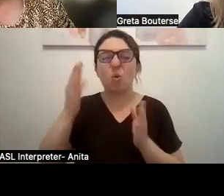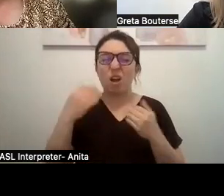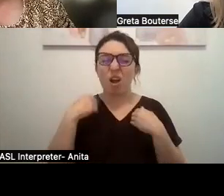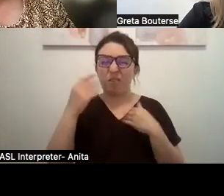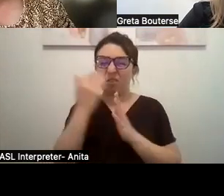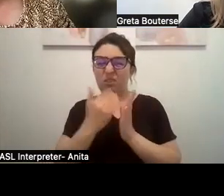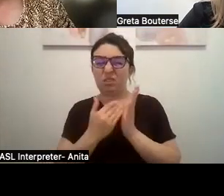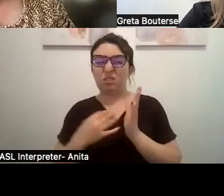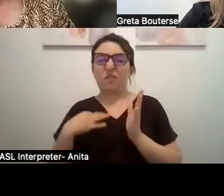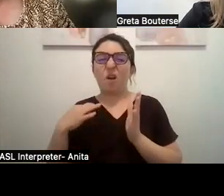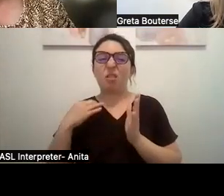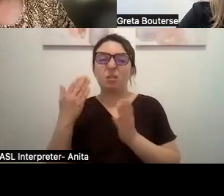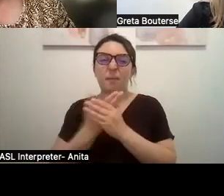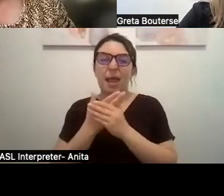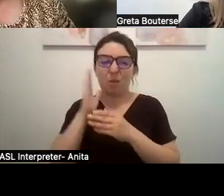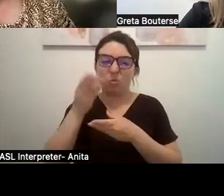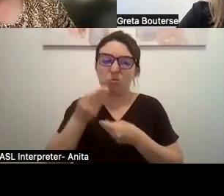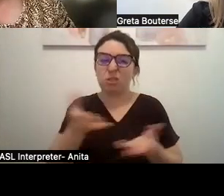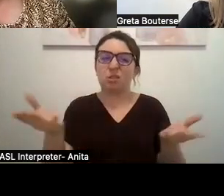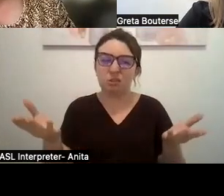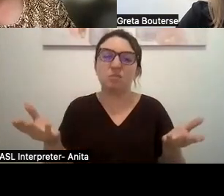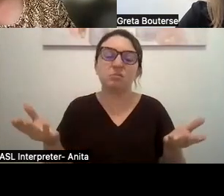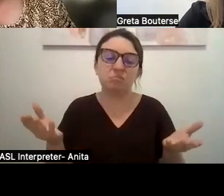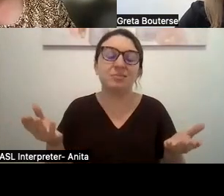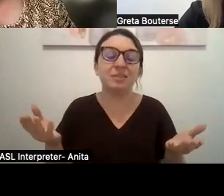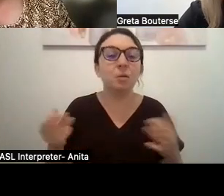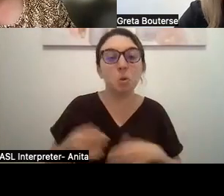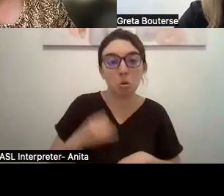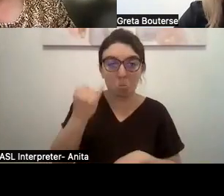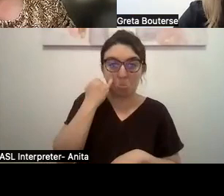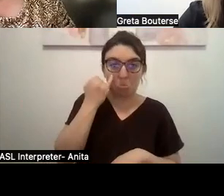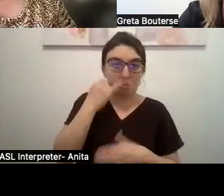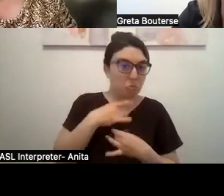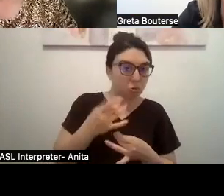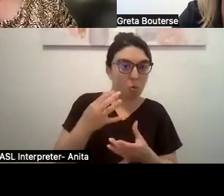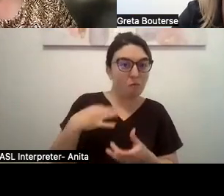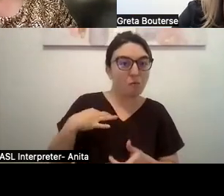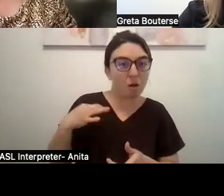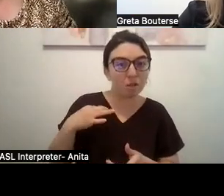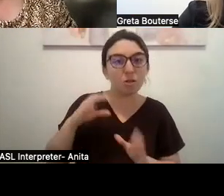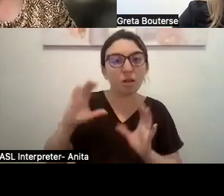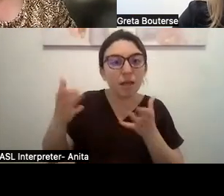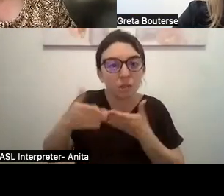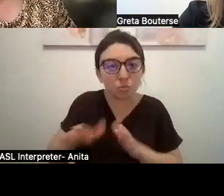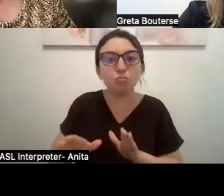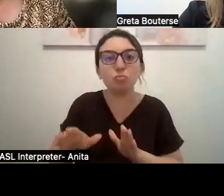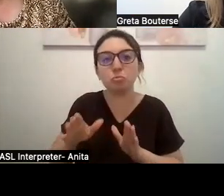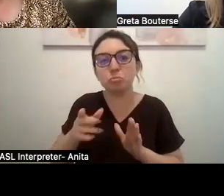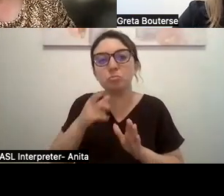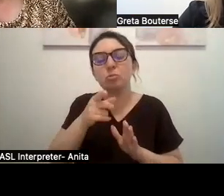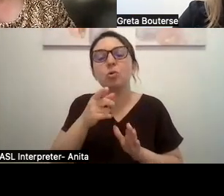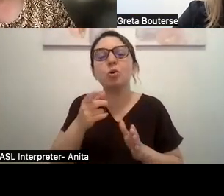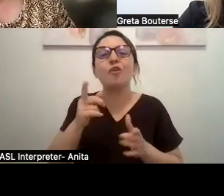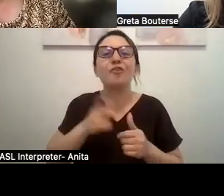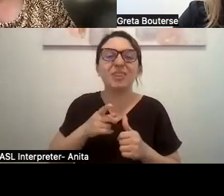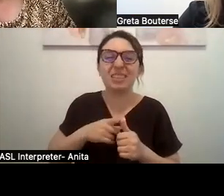in our volunteer packet that we will send out to you. But if you are interested in volunteering in a classroom, get that TB